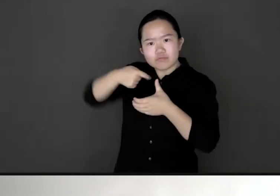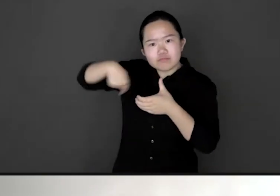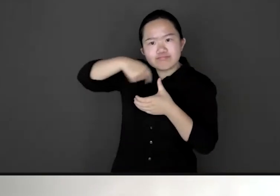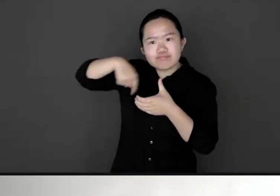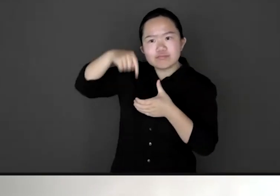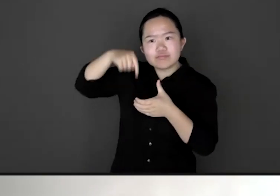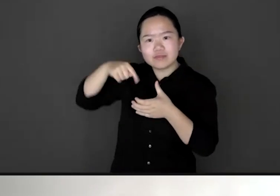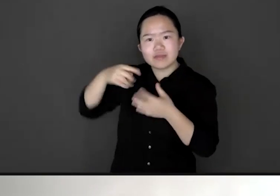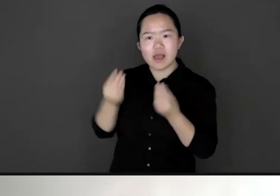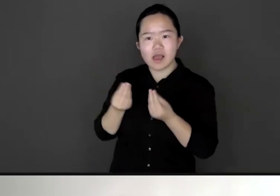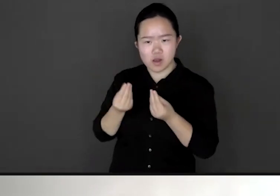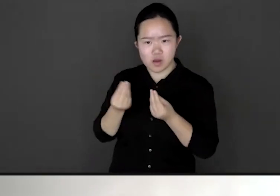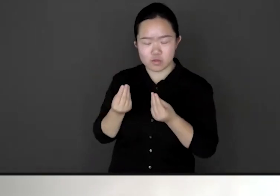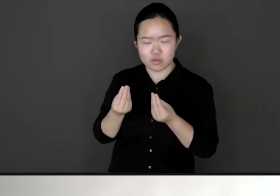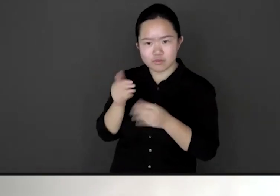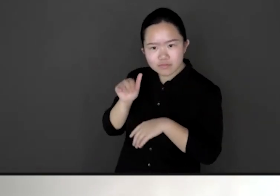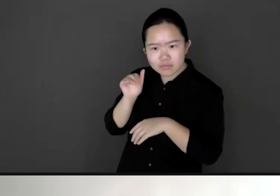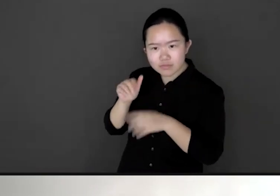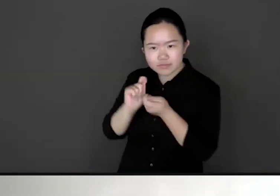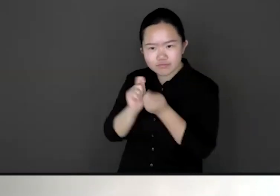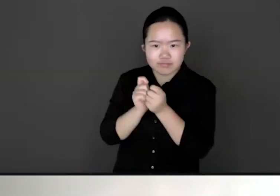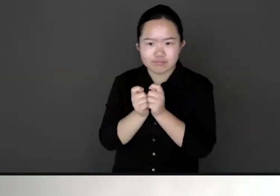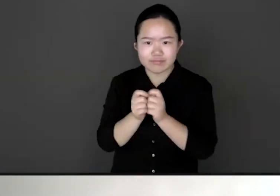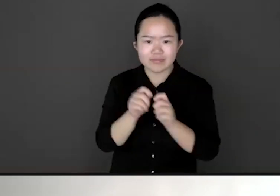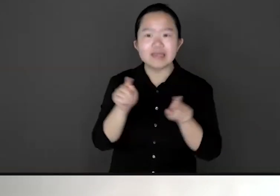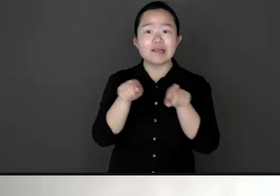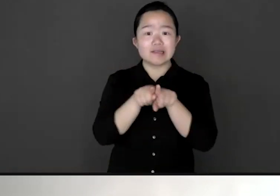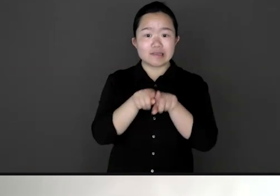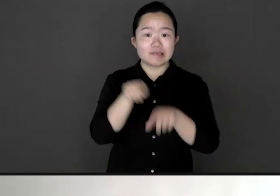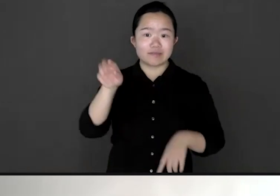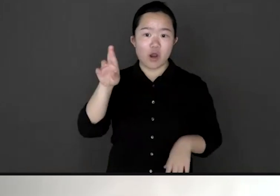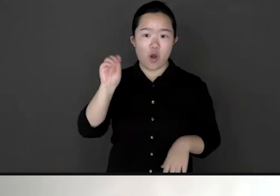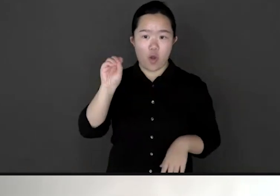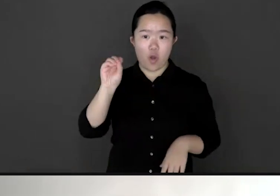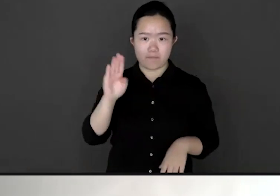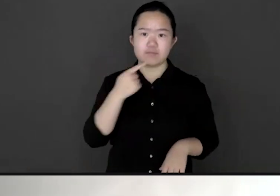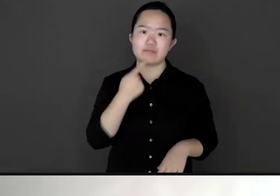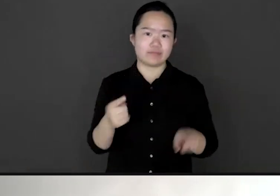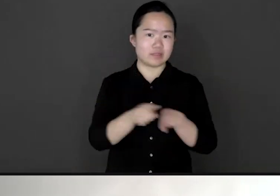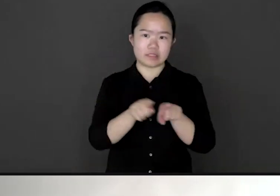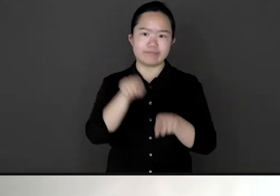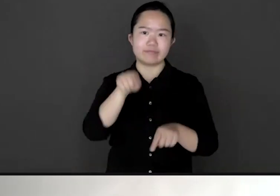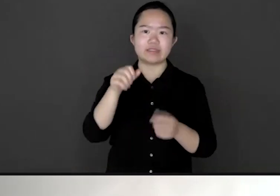most visual documents. They honestly don't care about structure, right? I can tell you that